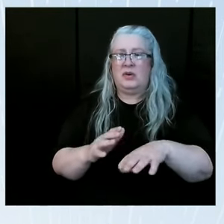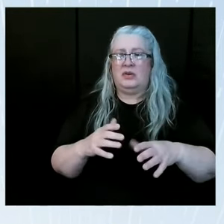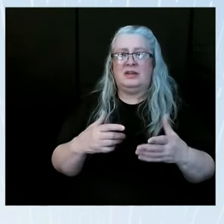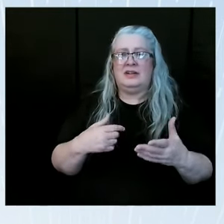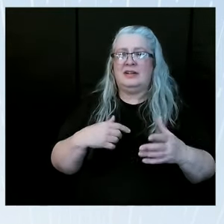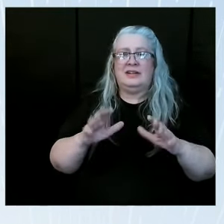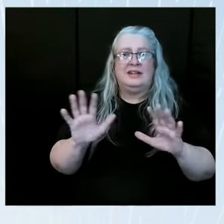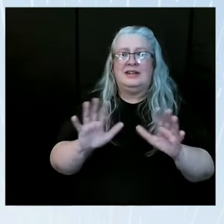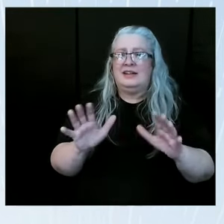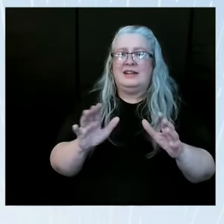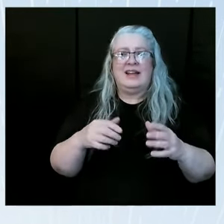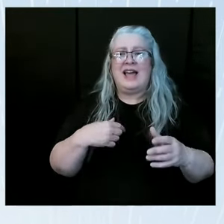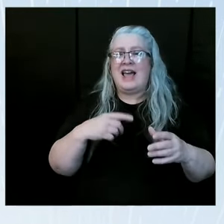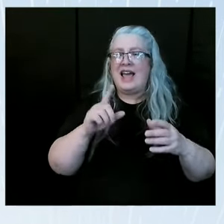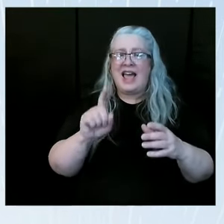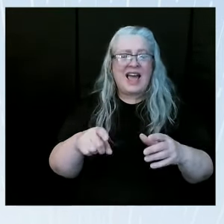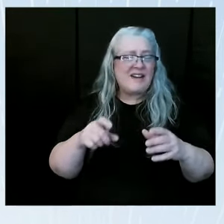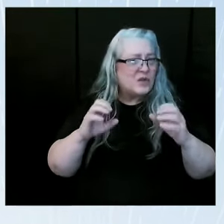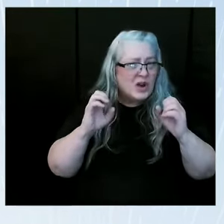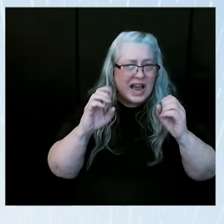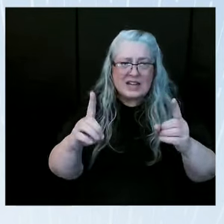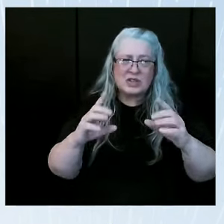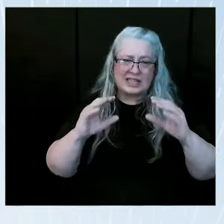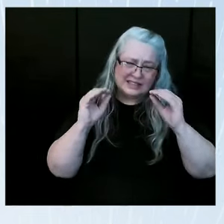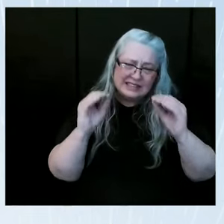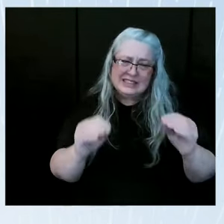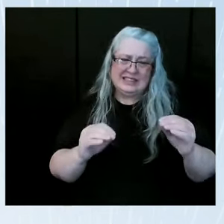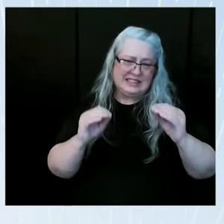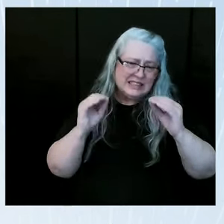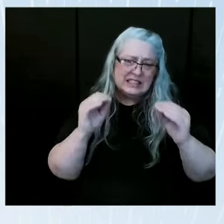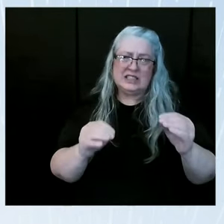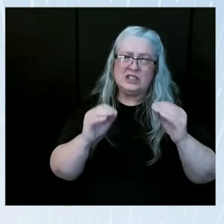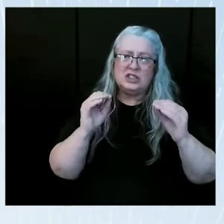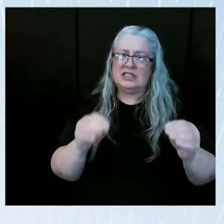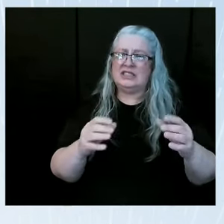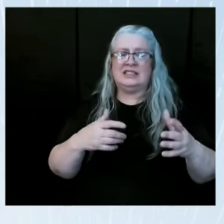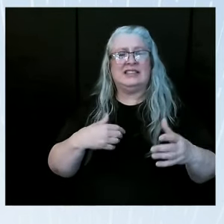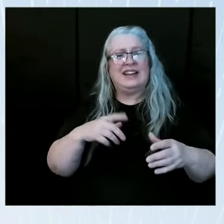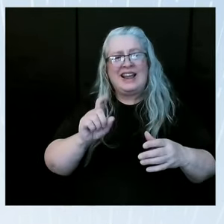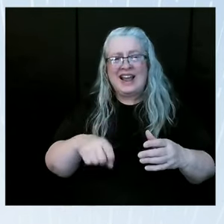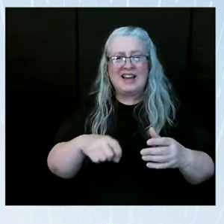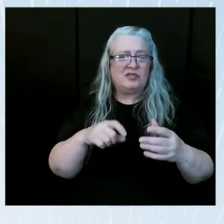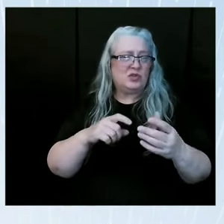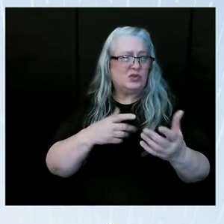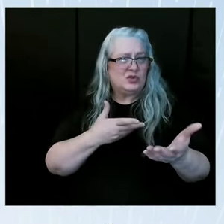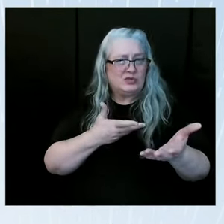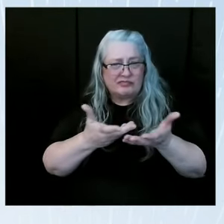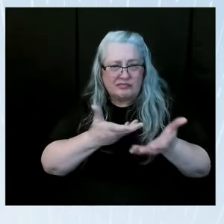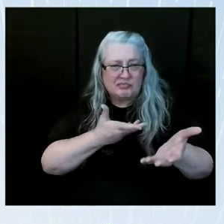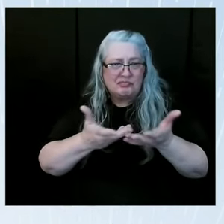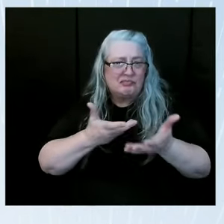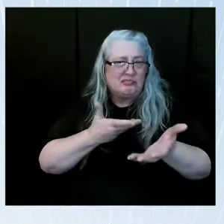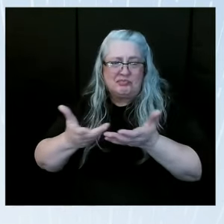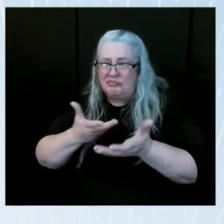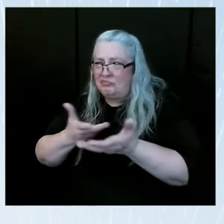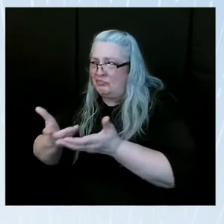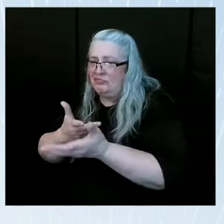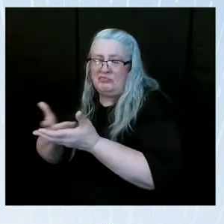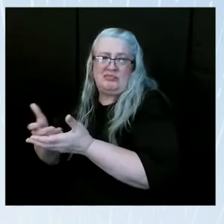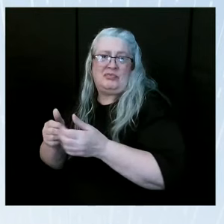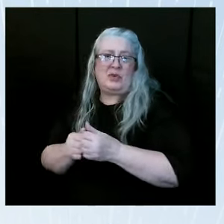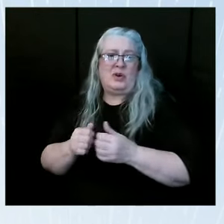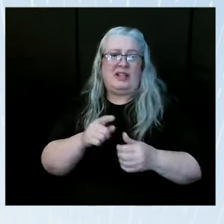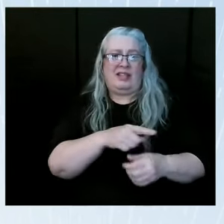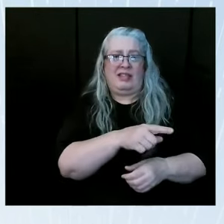are strengthening anti-trafficking collaboration with our closest neighbors in Mexico and in Canada. We just had a North America's